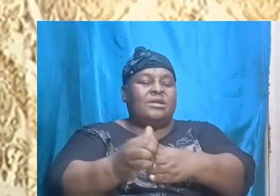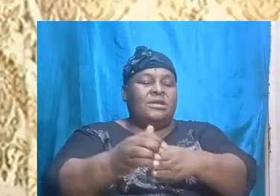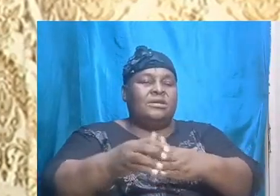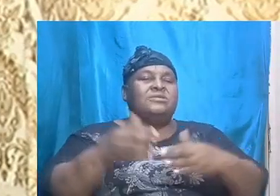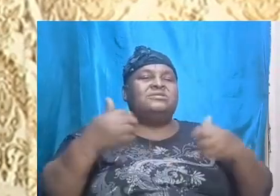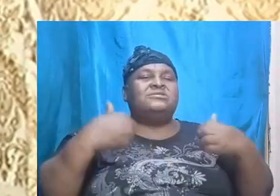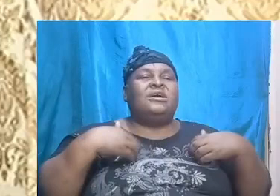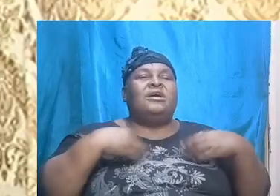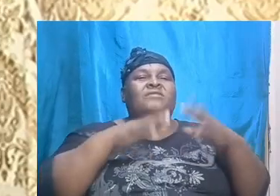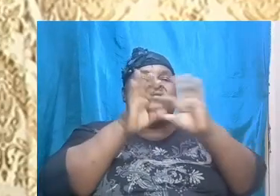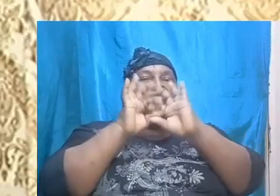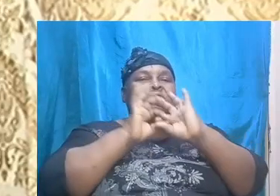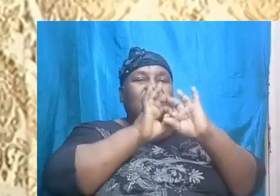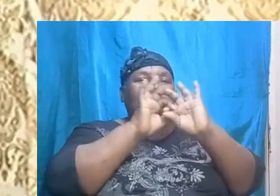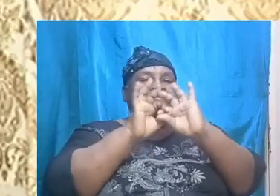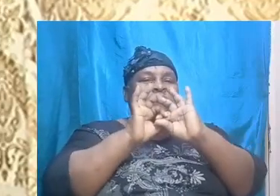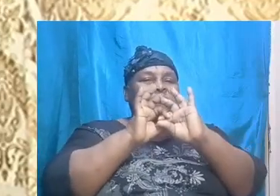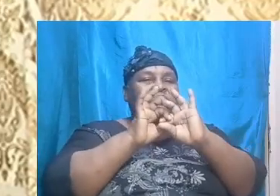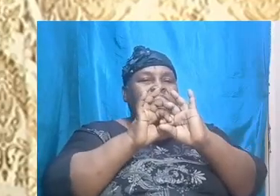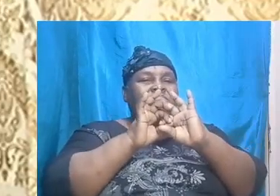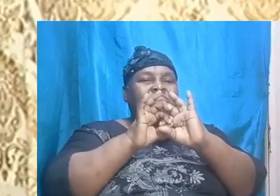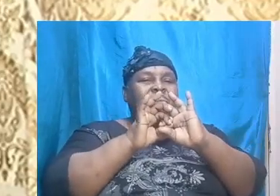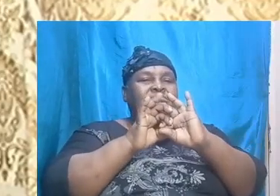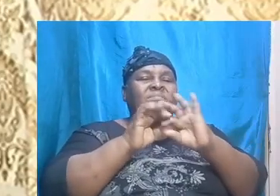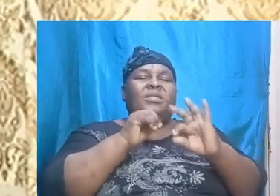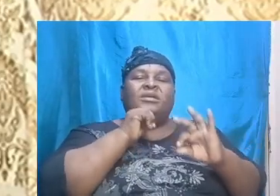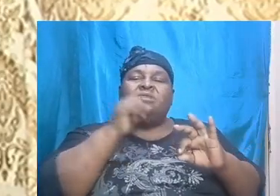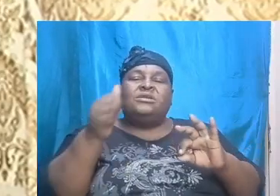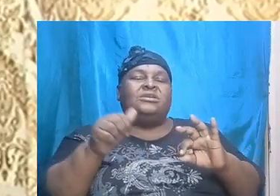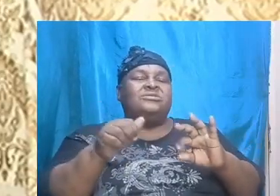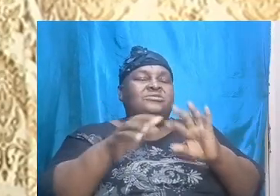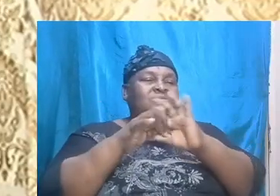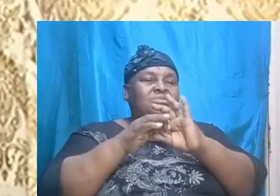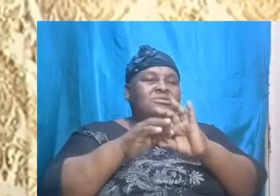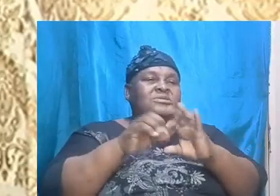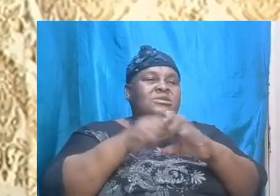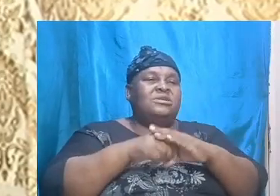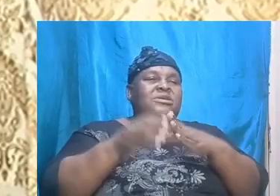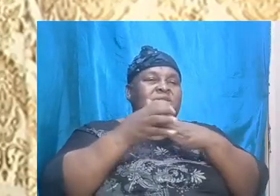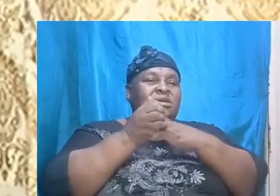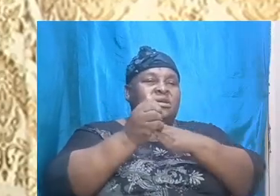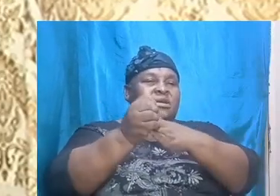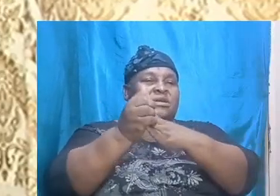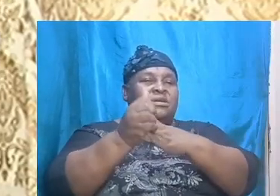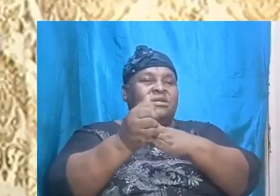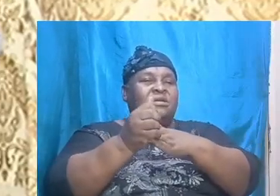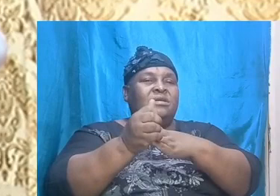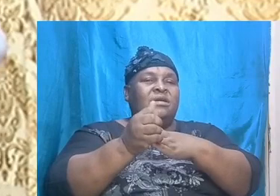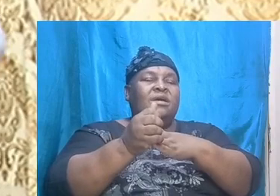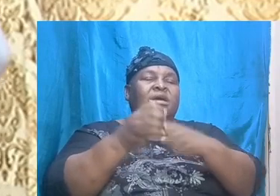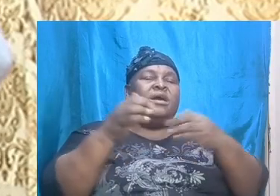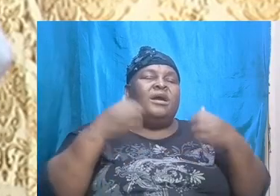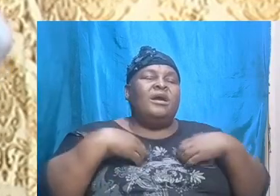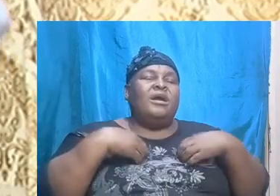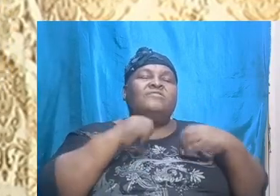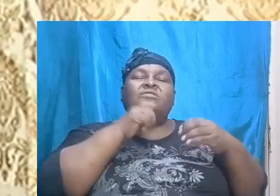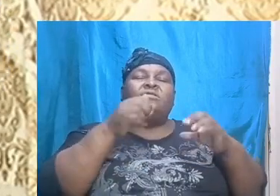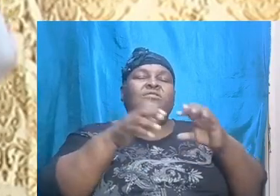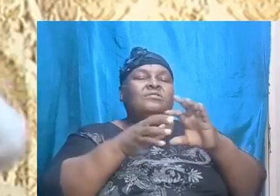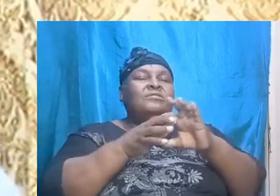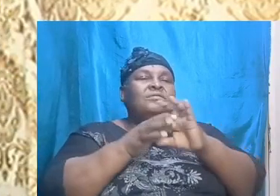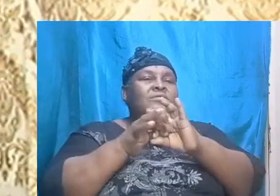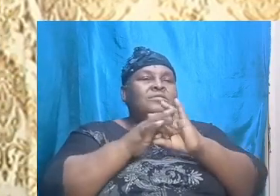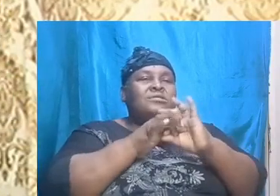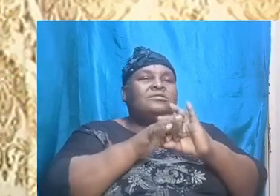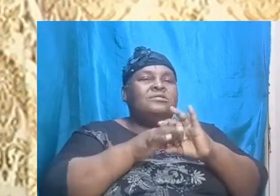always filter down from top to bottom. If there's disunity in the head, you're going to have disunity in the bottom. That's why you keep on saying it ran down from the